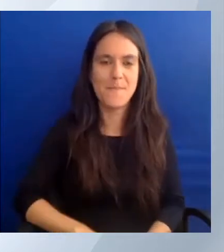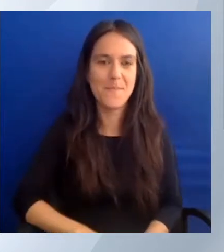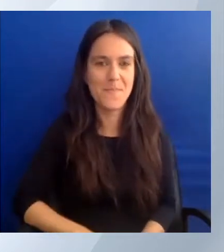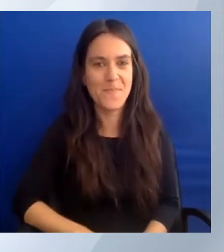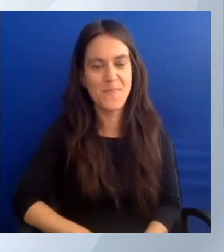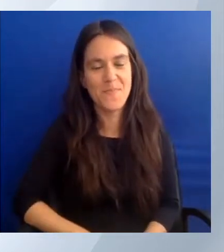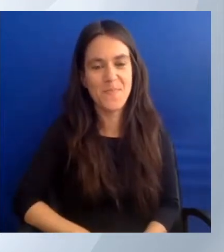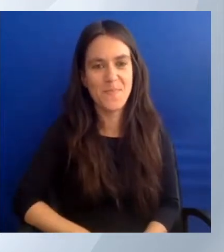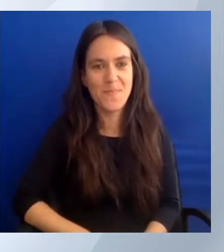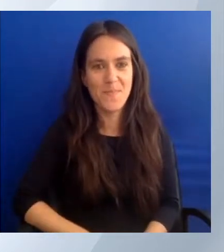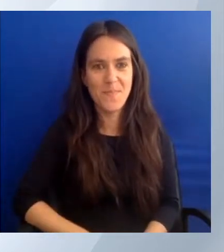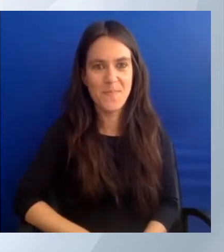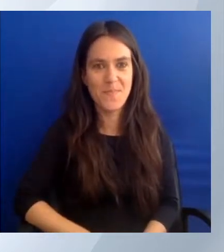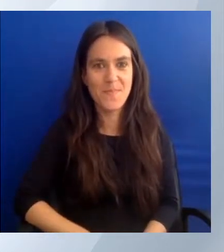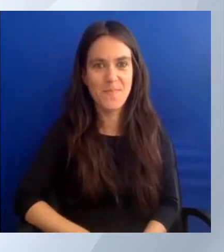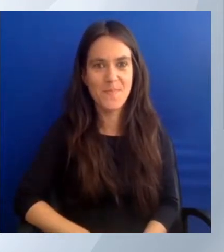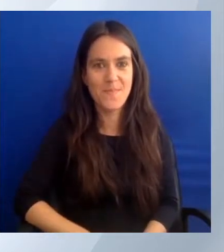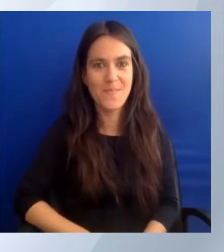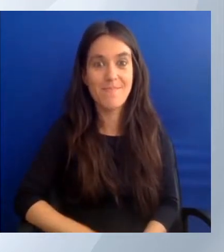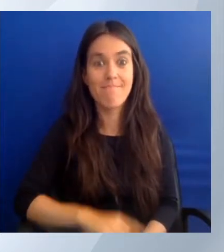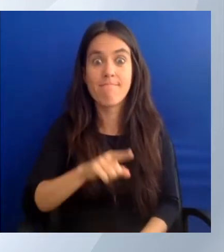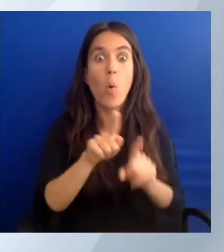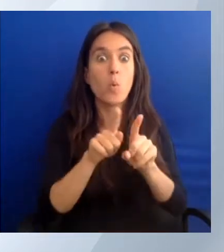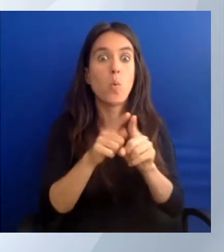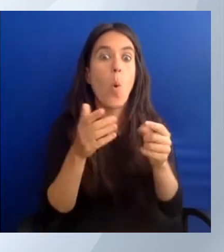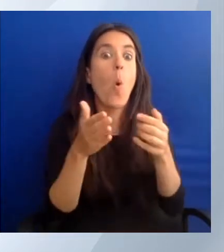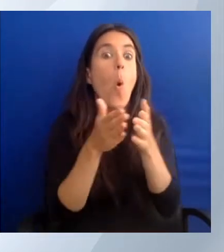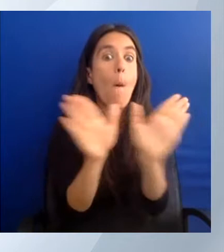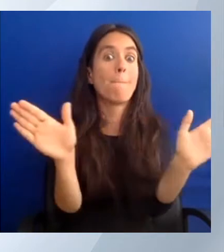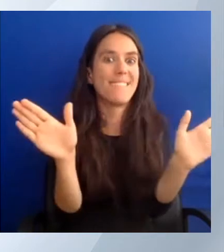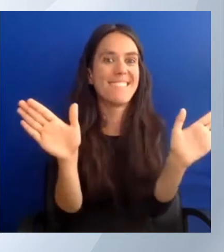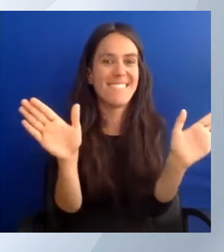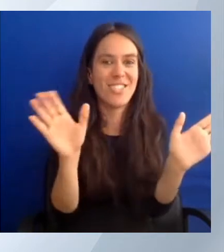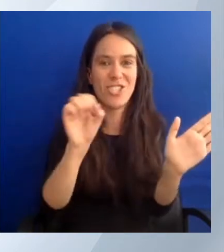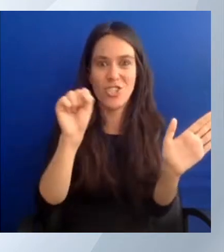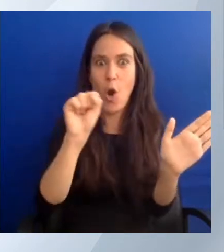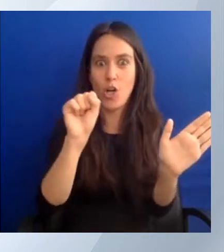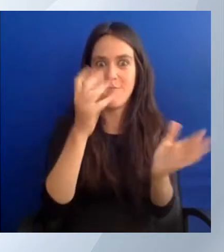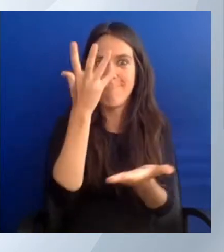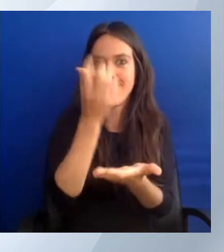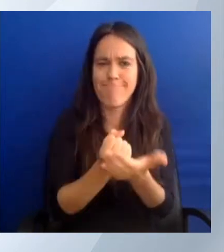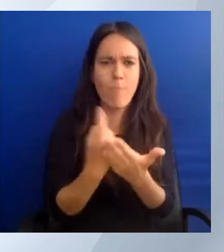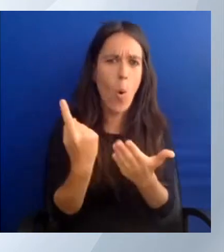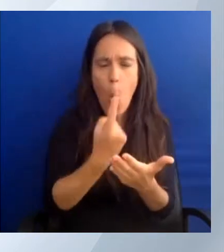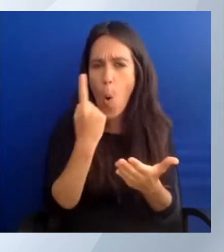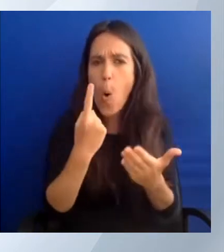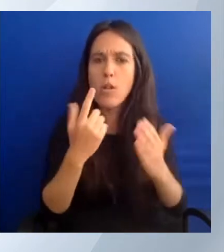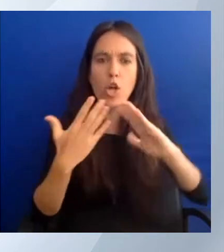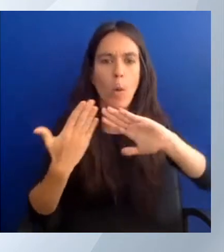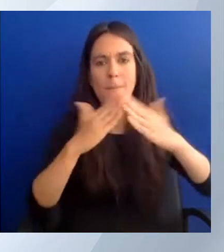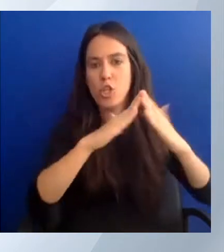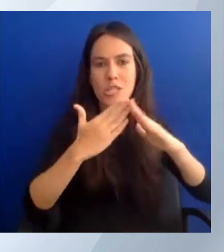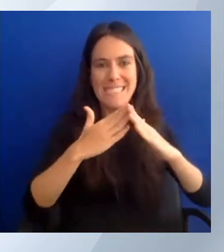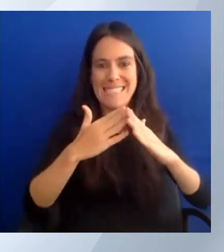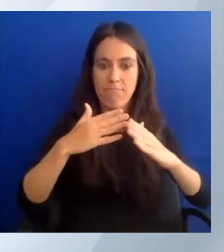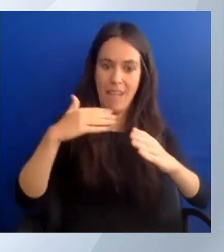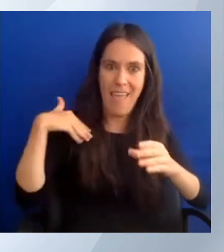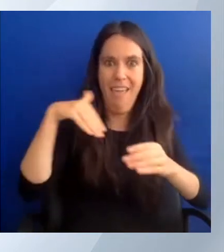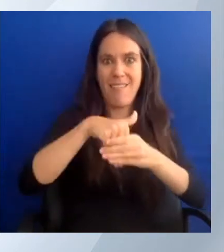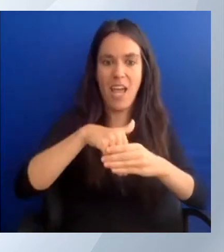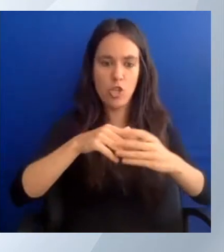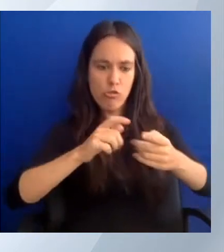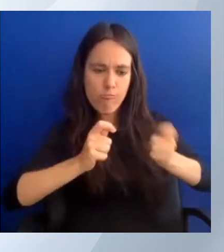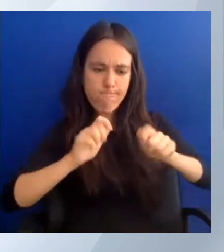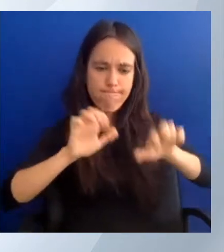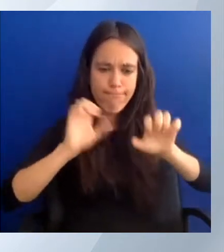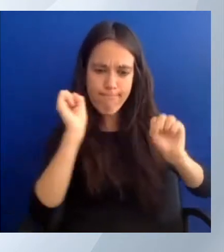Dapr is open source. All Dapr is developed is by community engagement. It is community